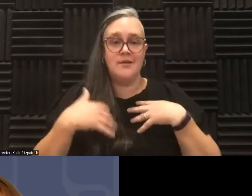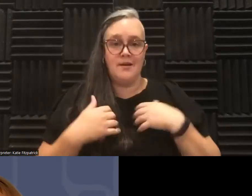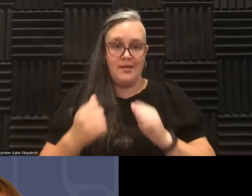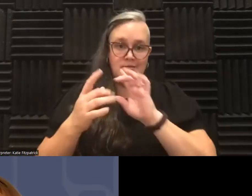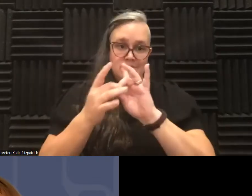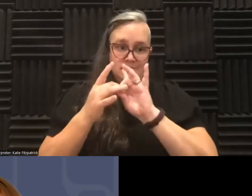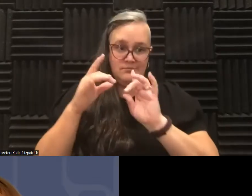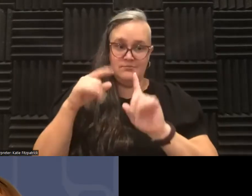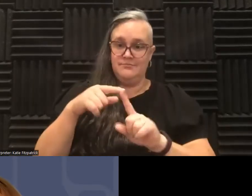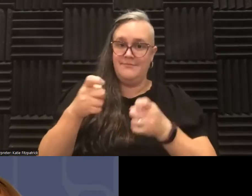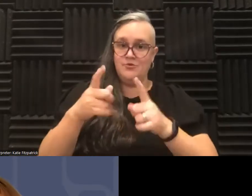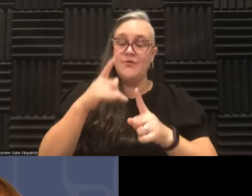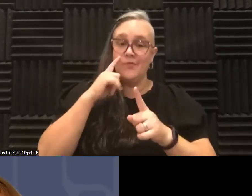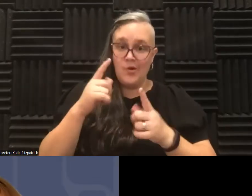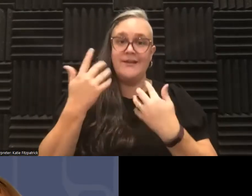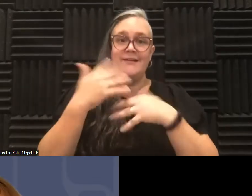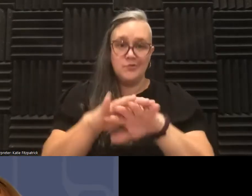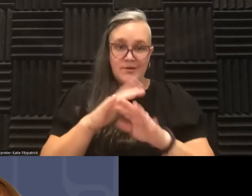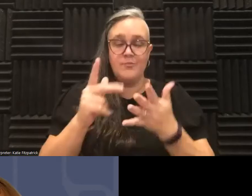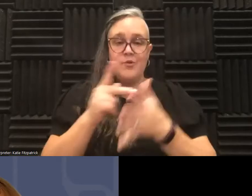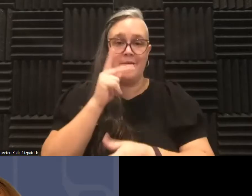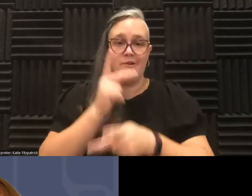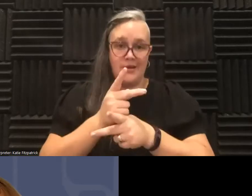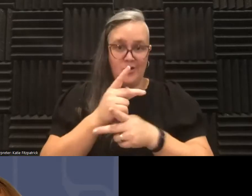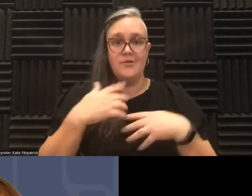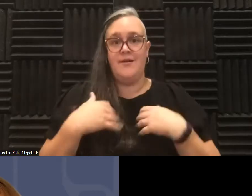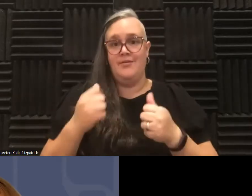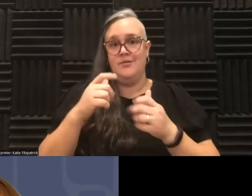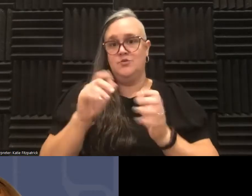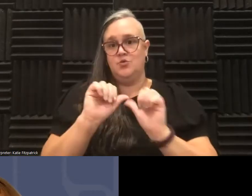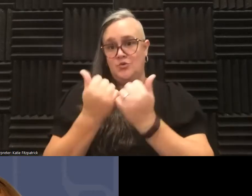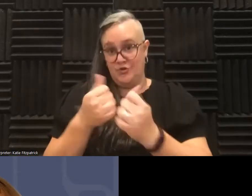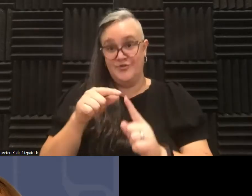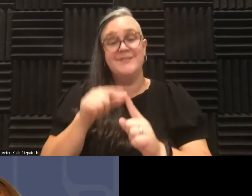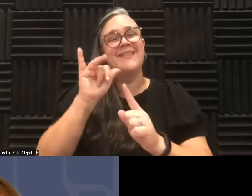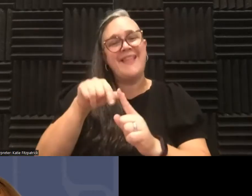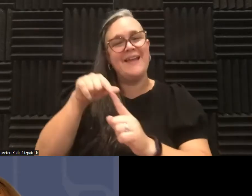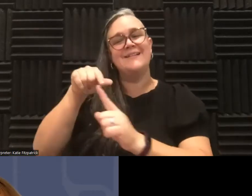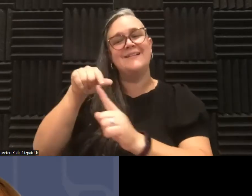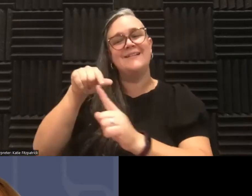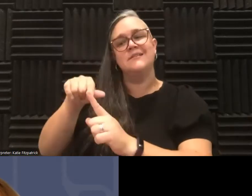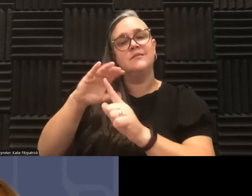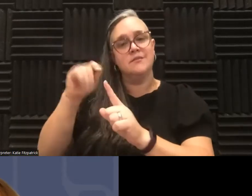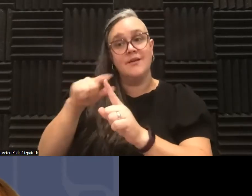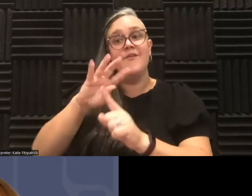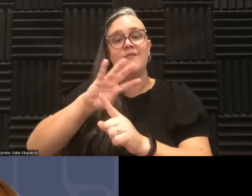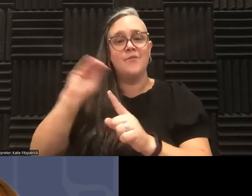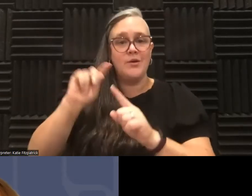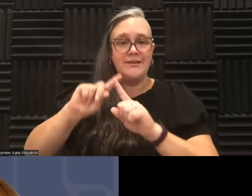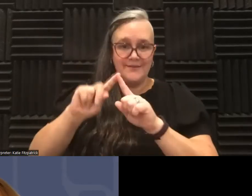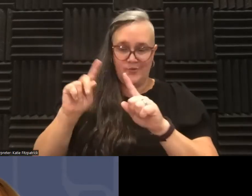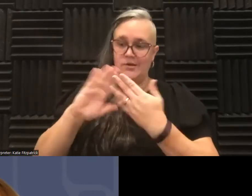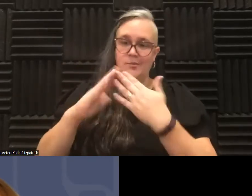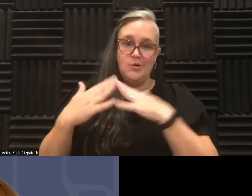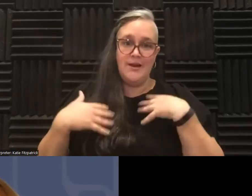Care Association. The Michigan Primary Care Association is the voice of 40 community health centers and